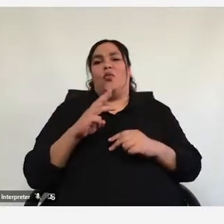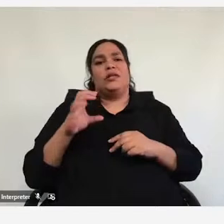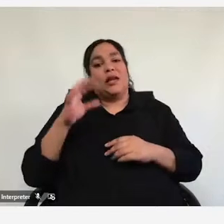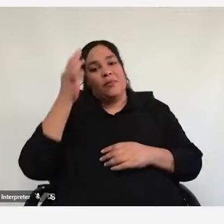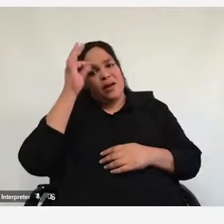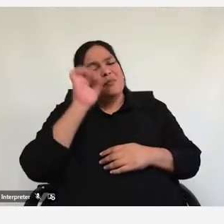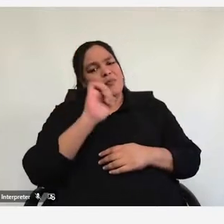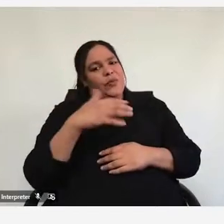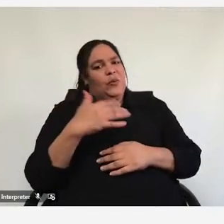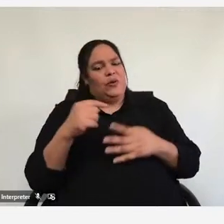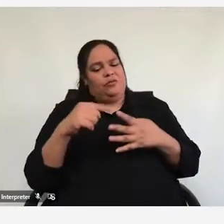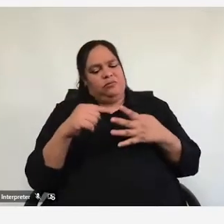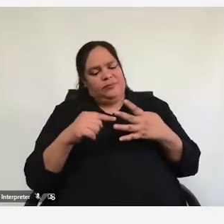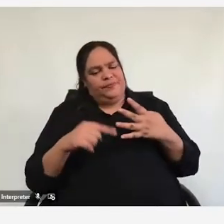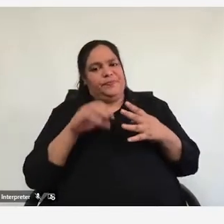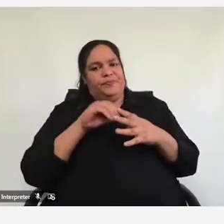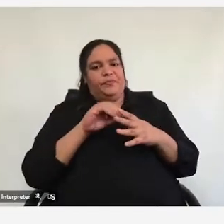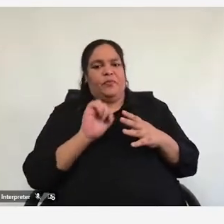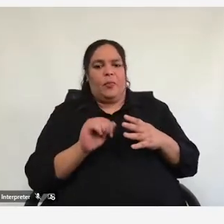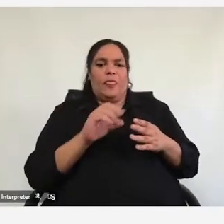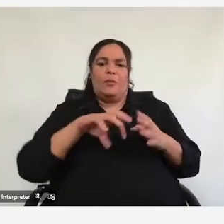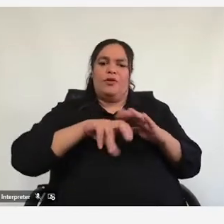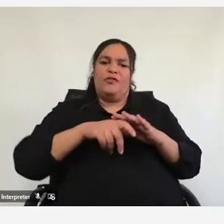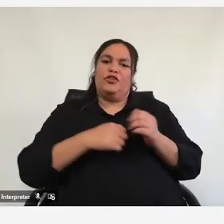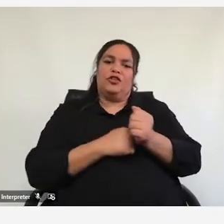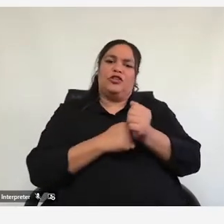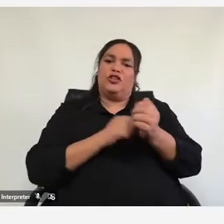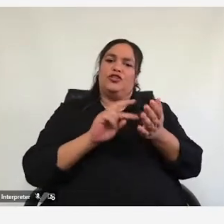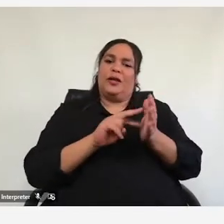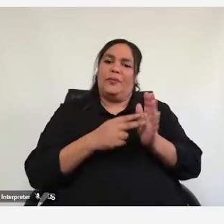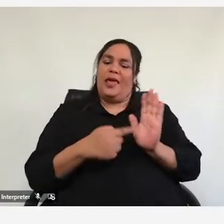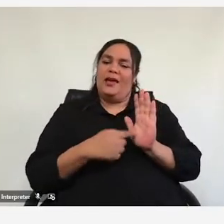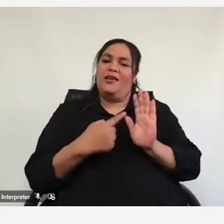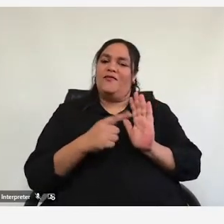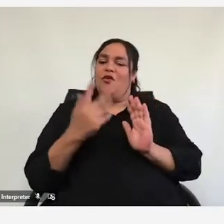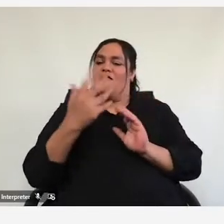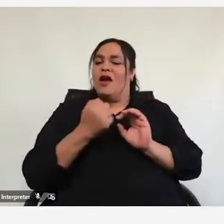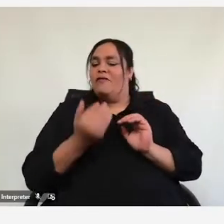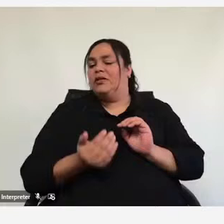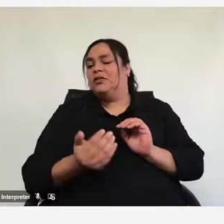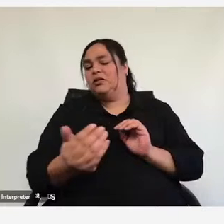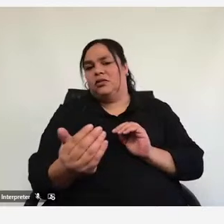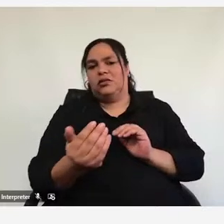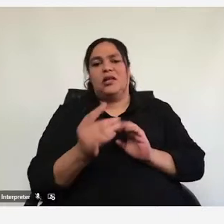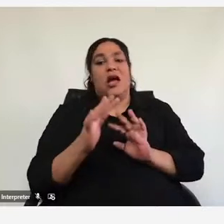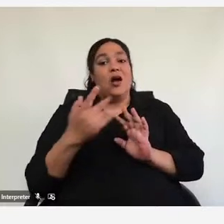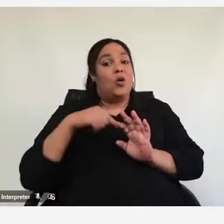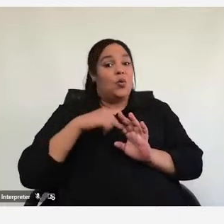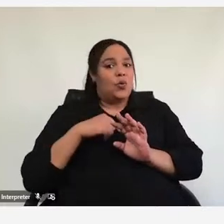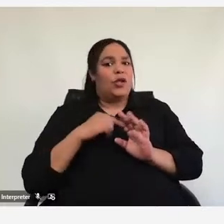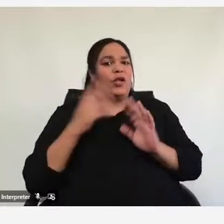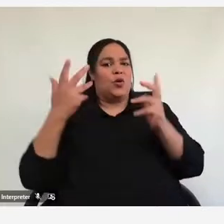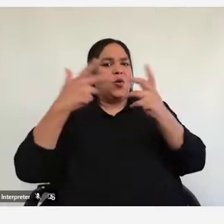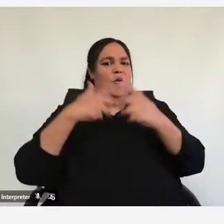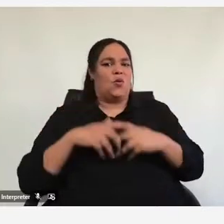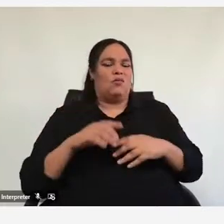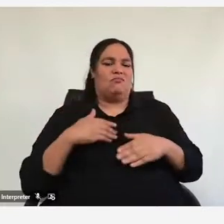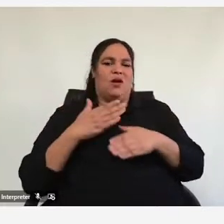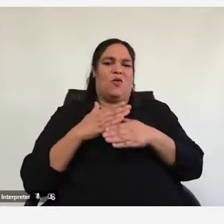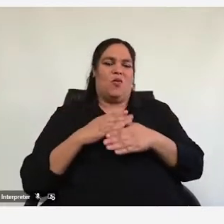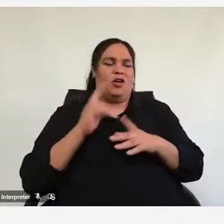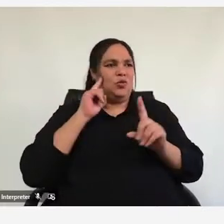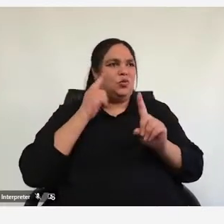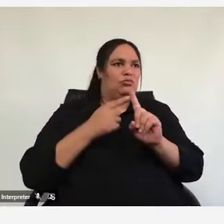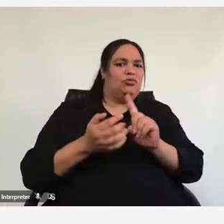has outlined in the provincial strategic plan for the next 5 years how we will coordinate our efforts to